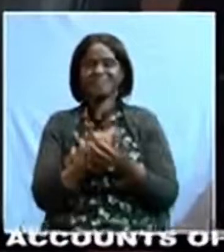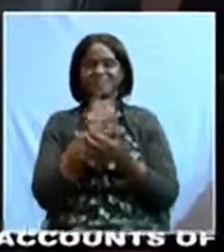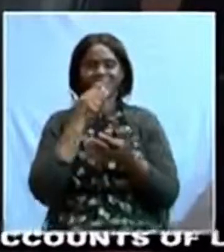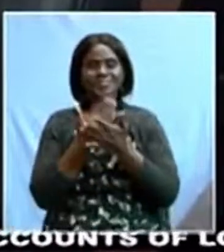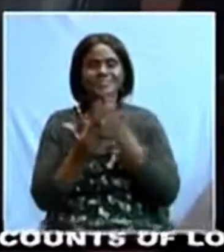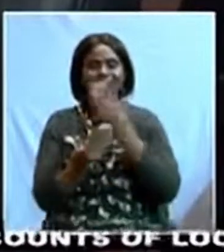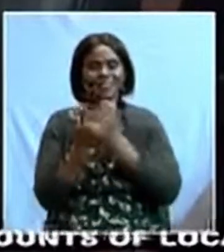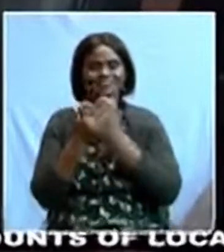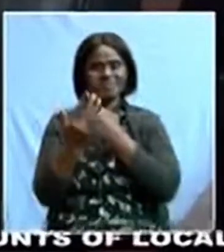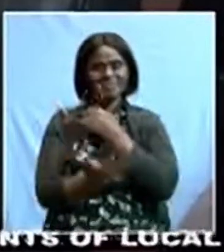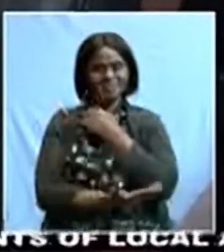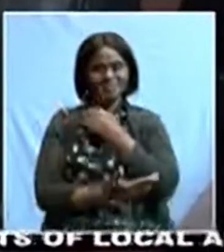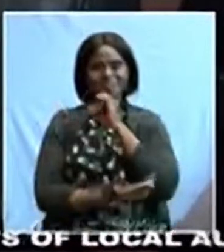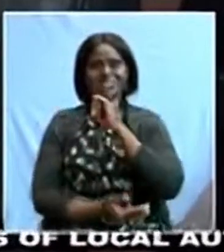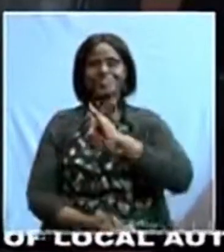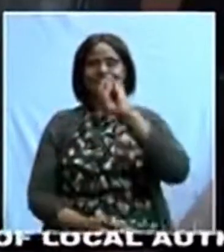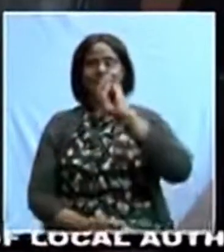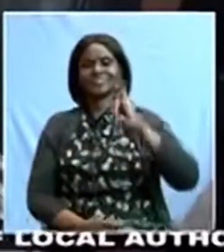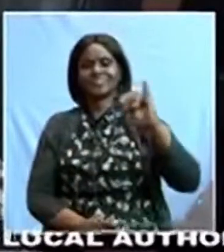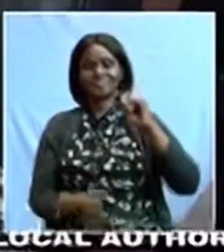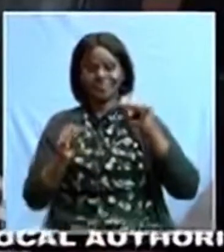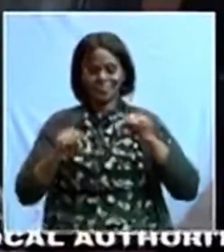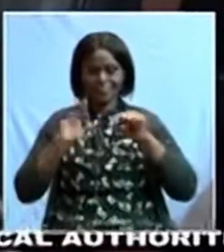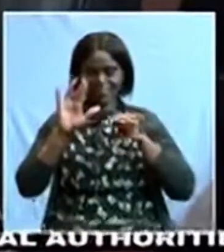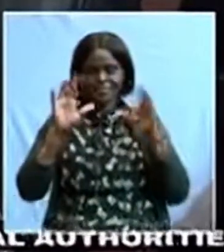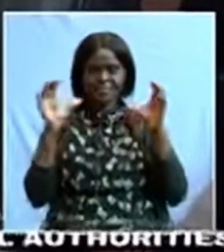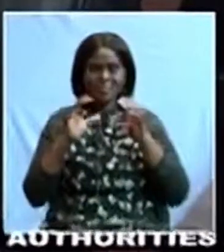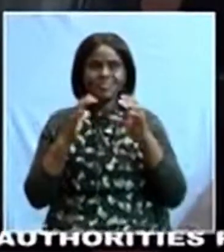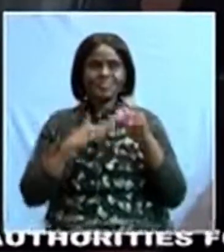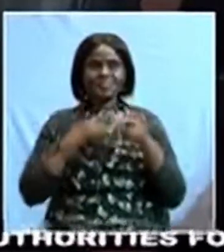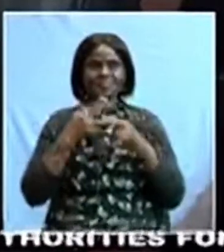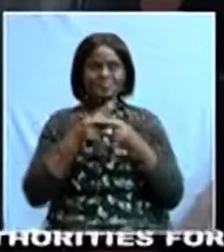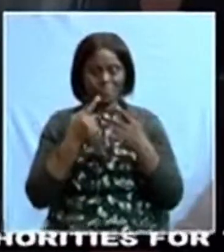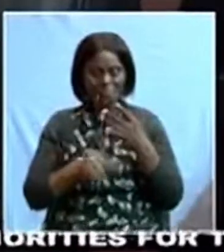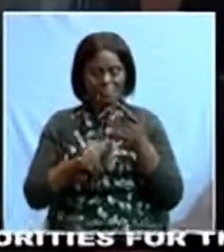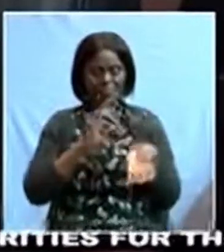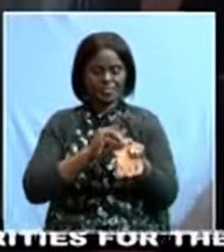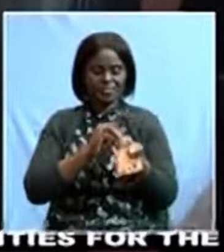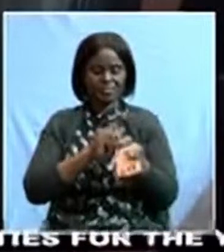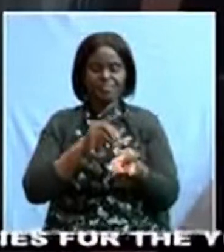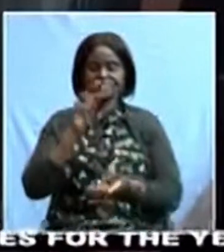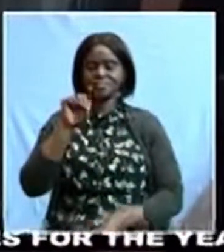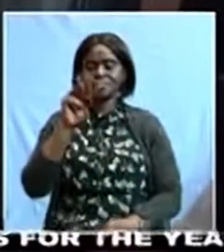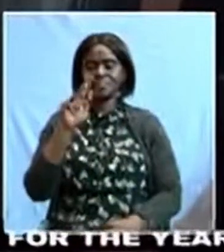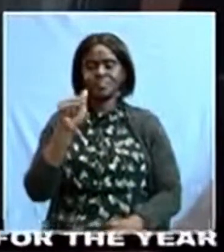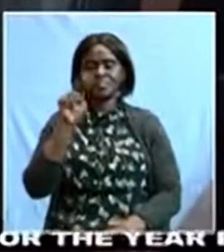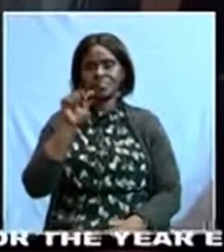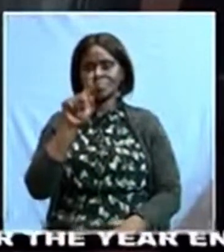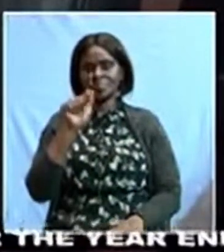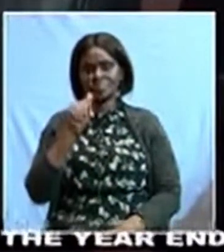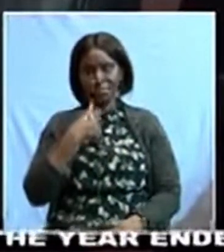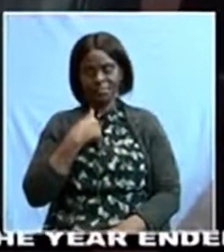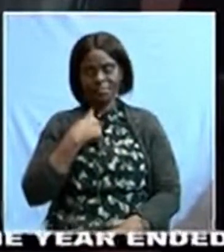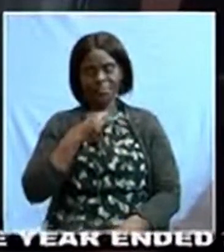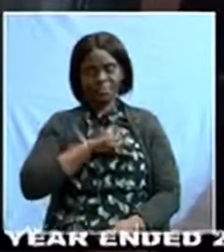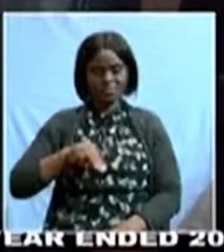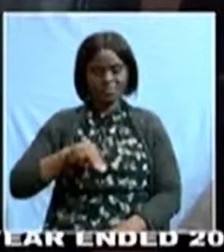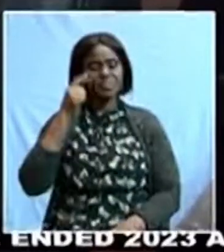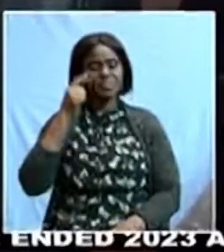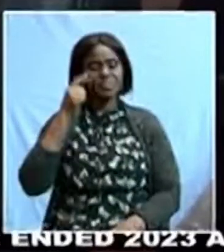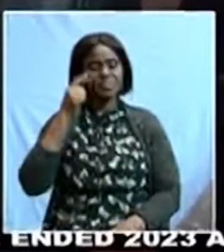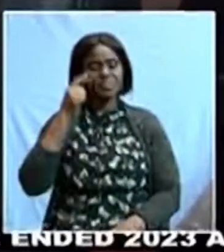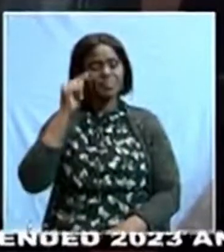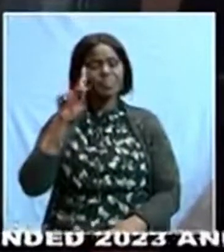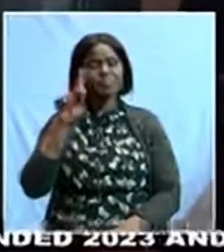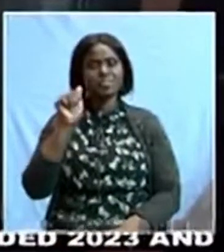witnesses, and welcome Itezhi to your committee. I am Honorable Dr. Aaron Mwanza, Member of Parliament for Kaumbwe constituency in